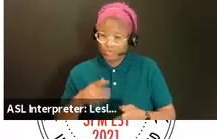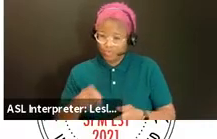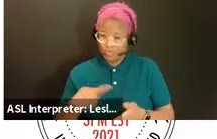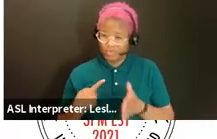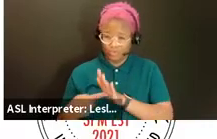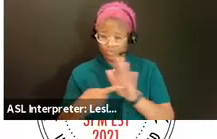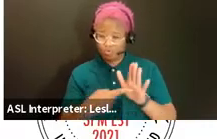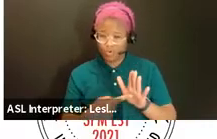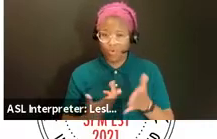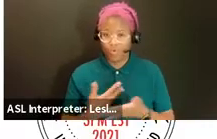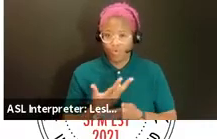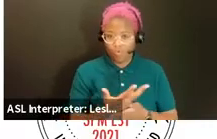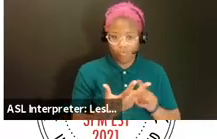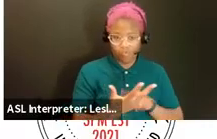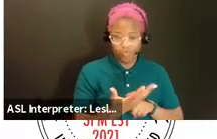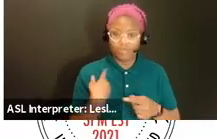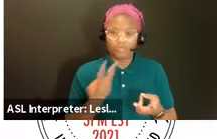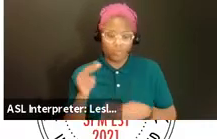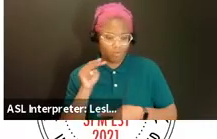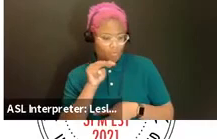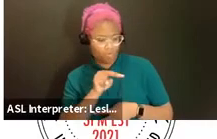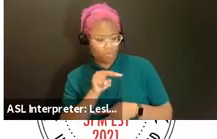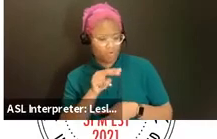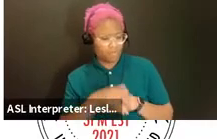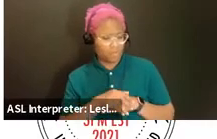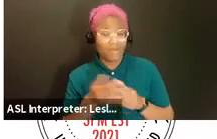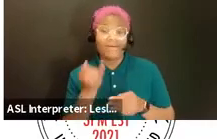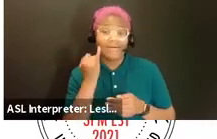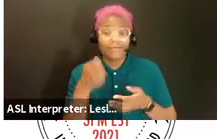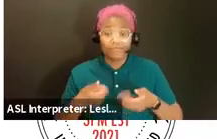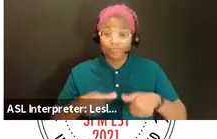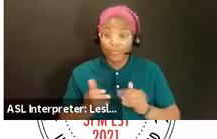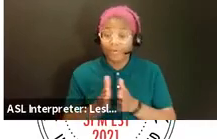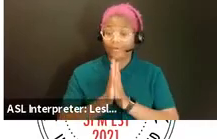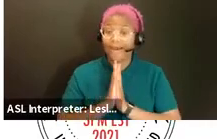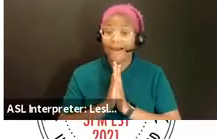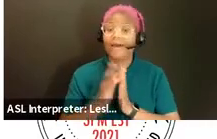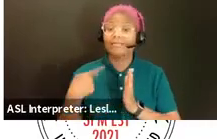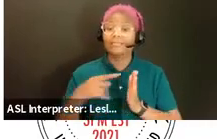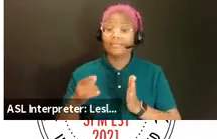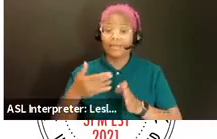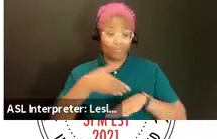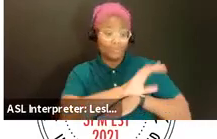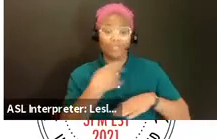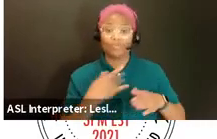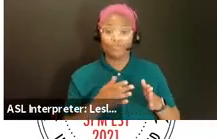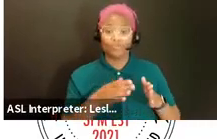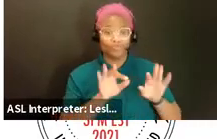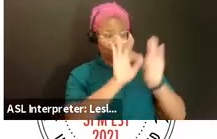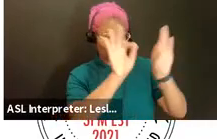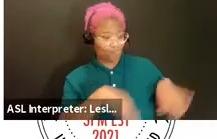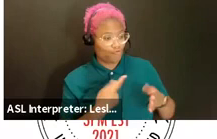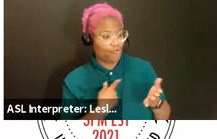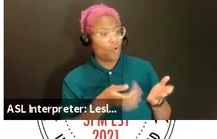And the way they adjudicate petitions is really, it's kind of there's a checklist, and if you hit the points